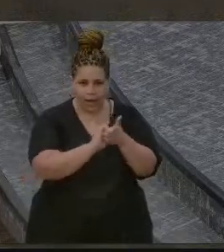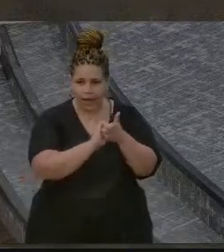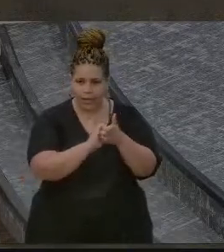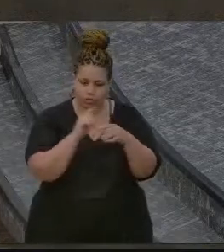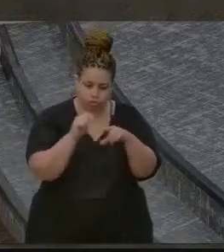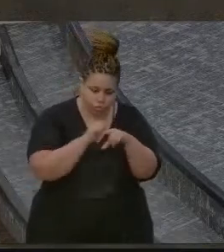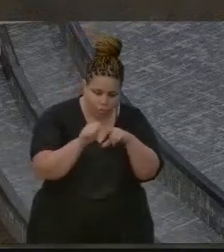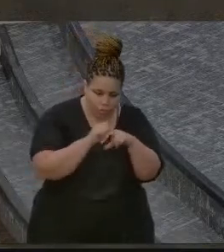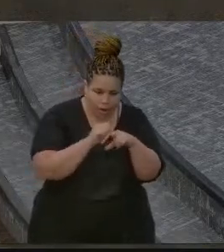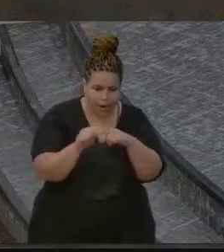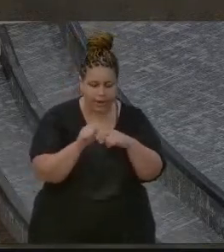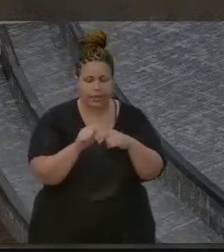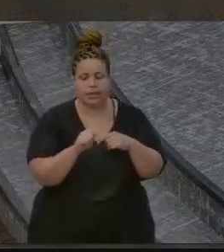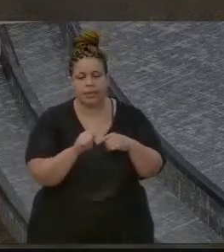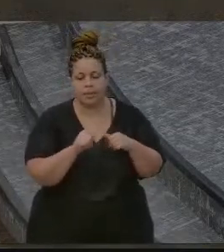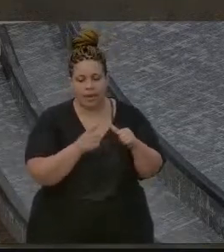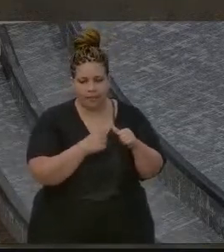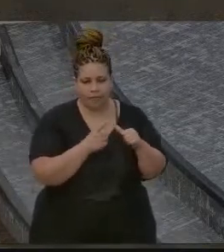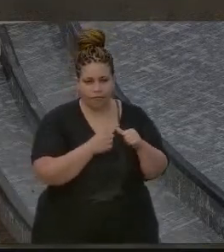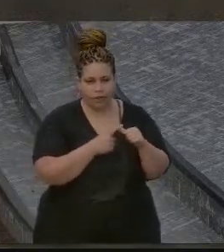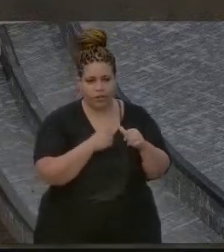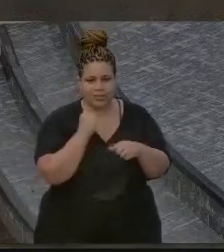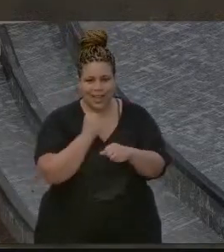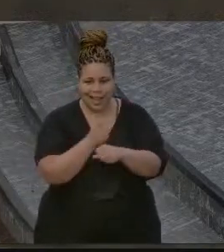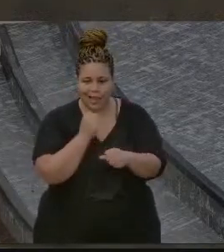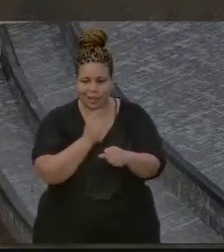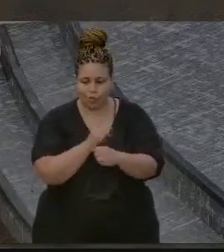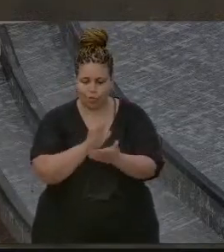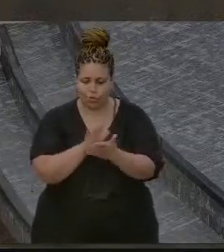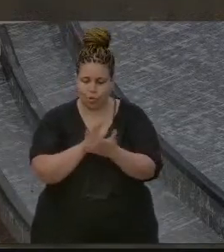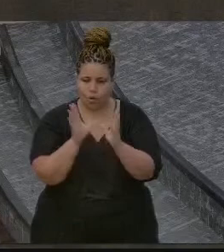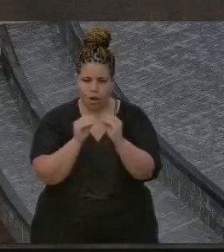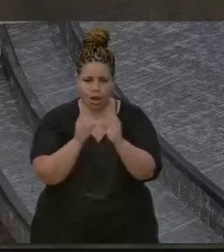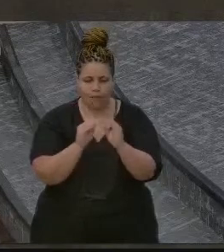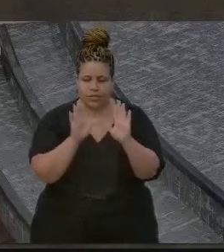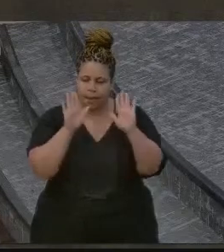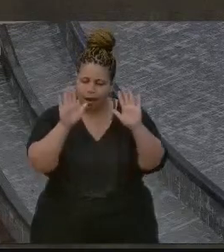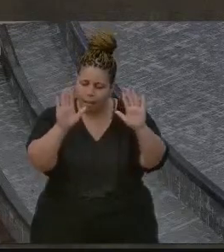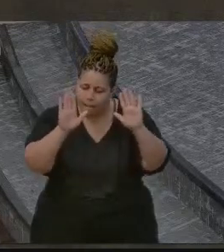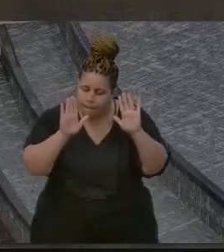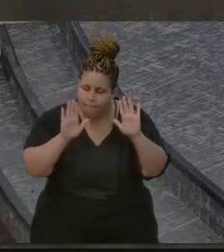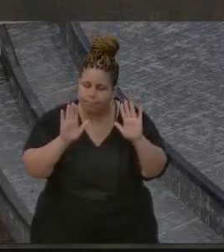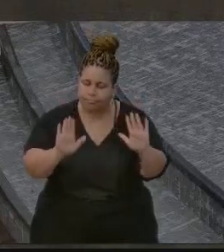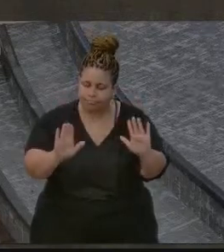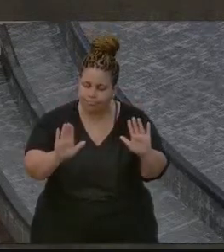Our school conference, annual school conference this year, it went great. I mean,